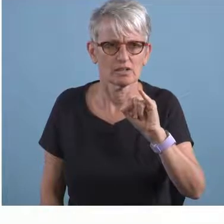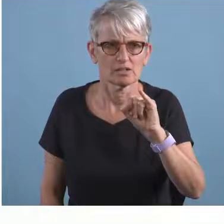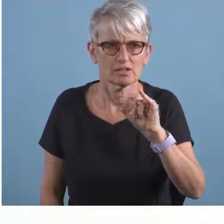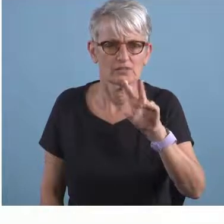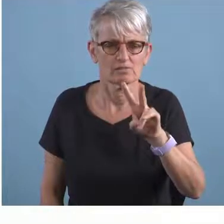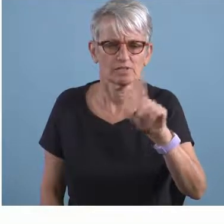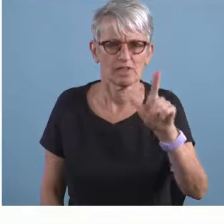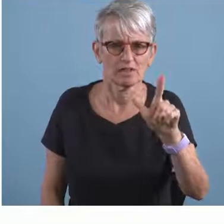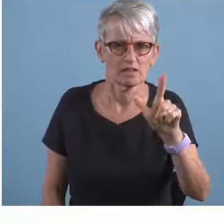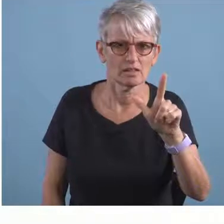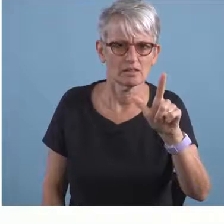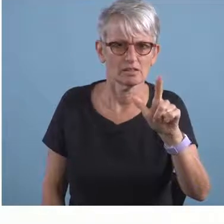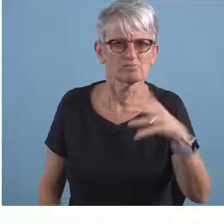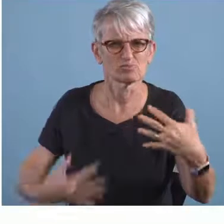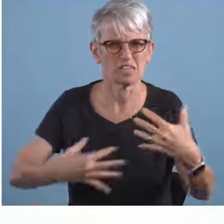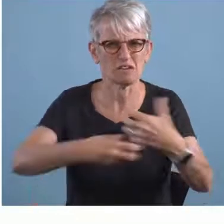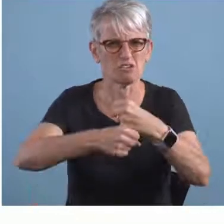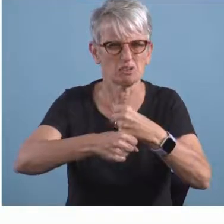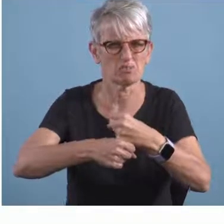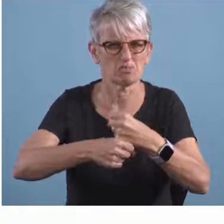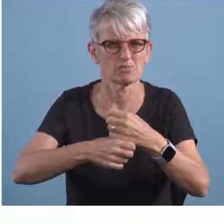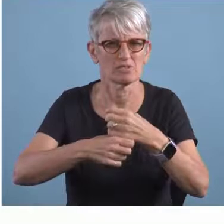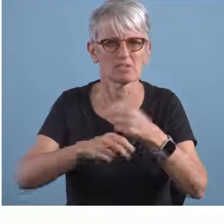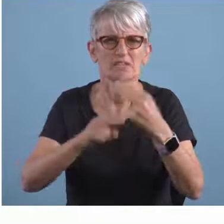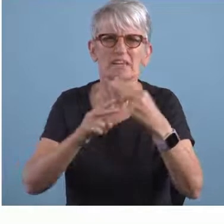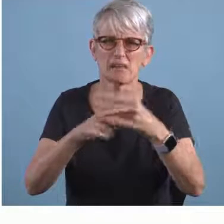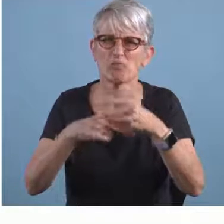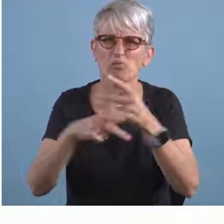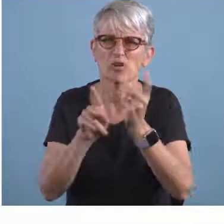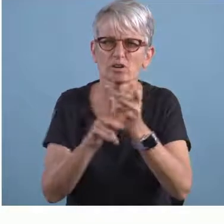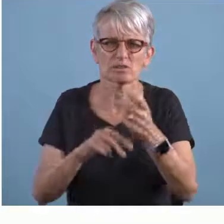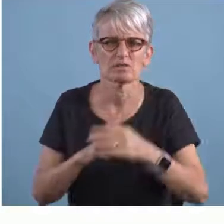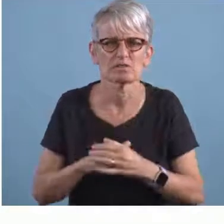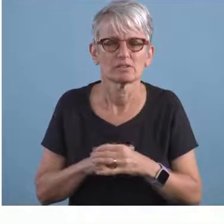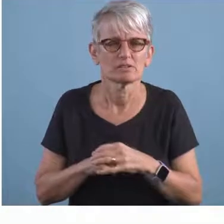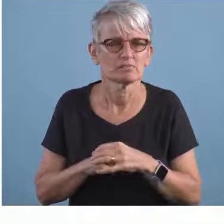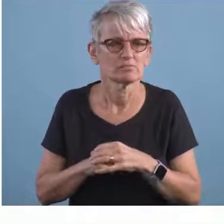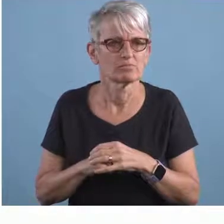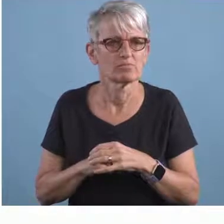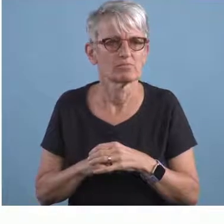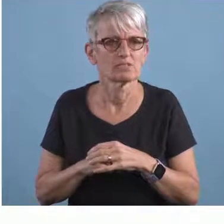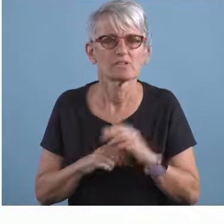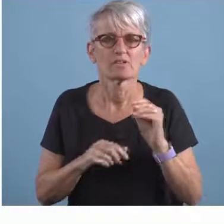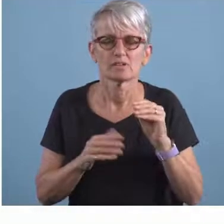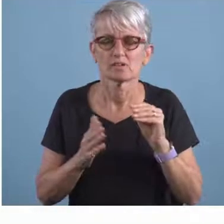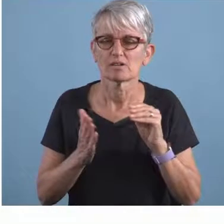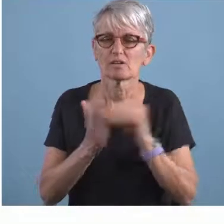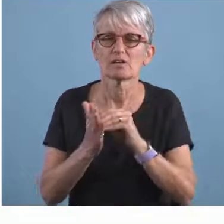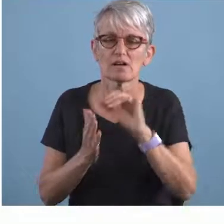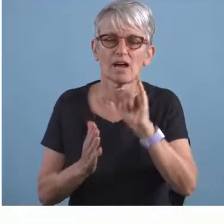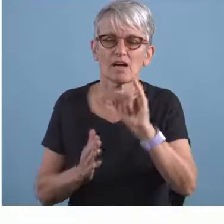SWIVL, it's an acronym, it's the name of a product, that you can put an iPad on and